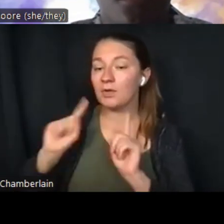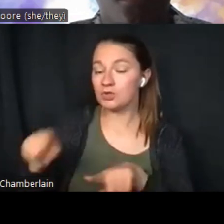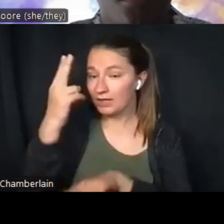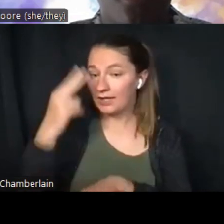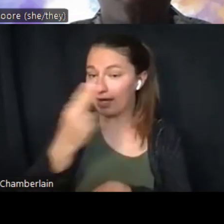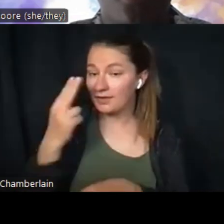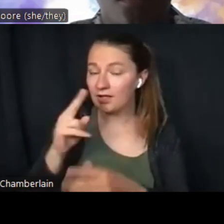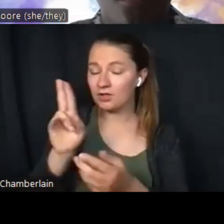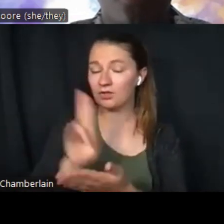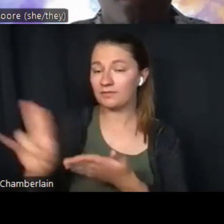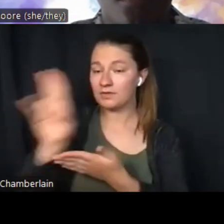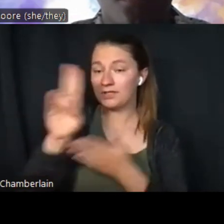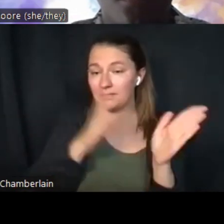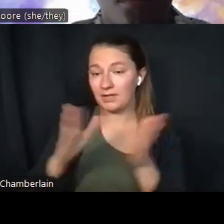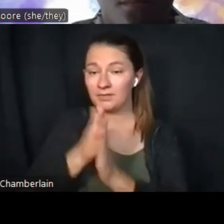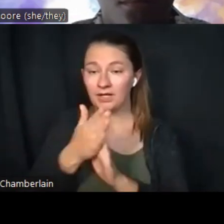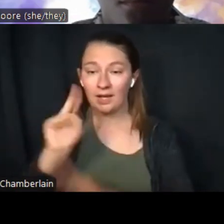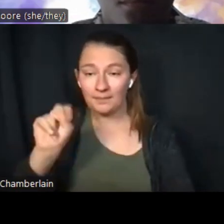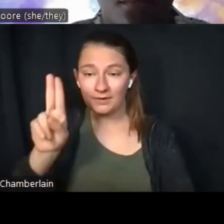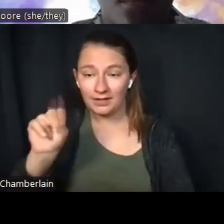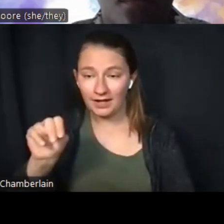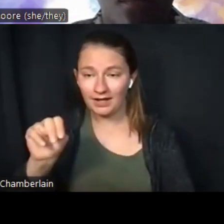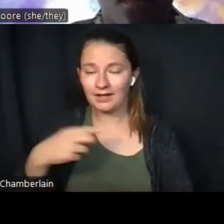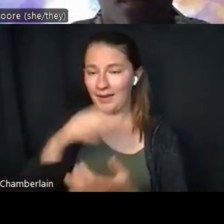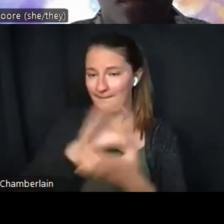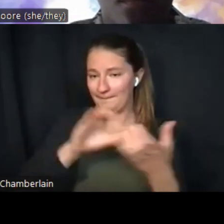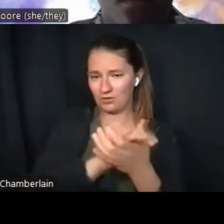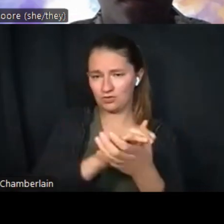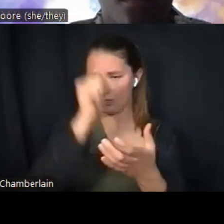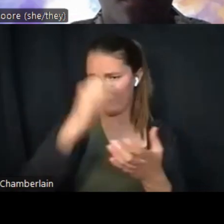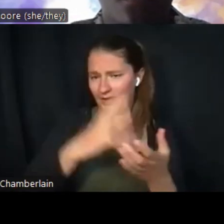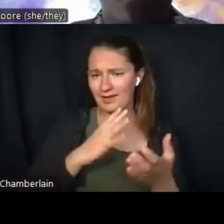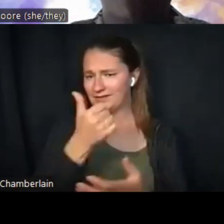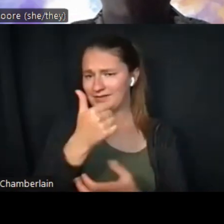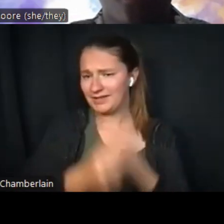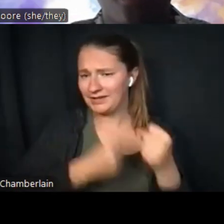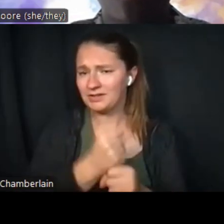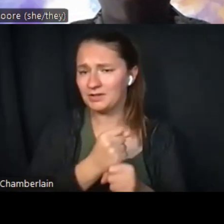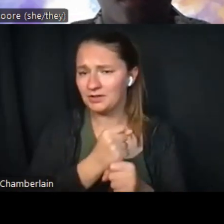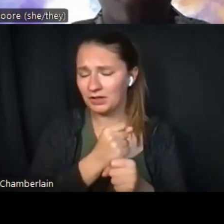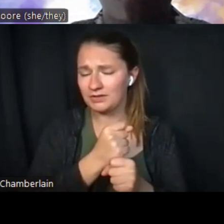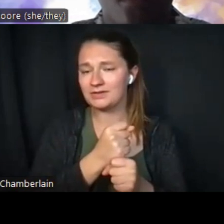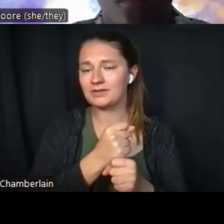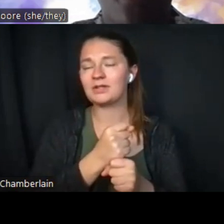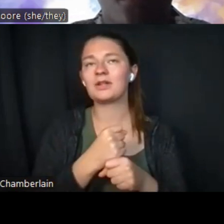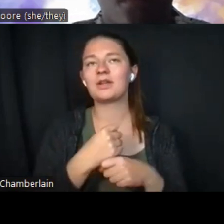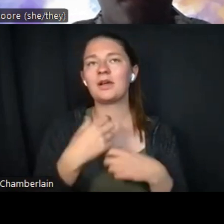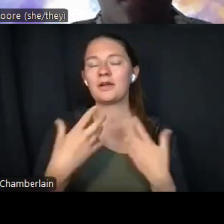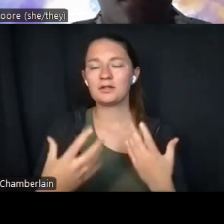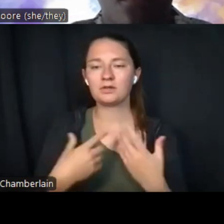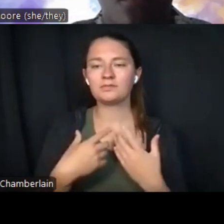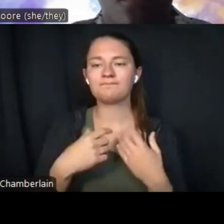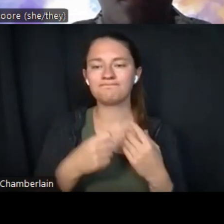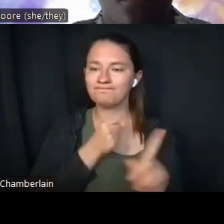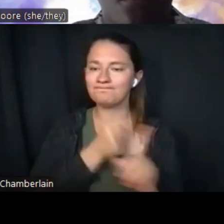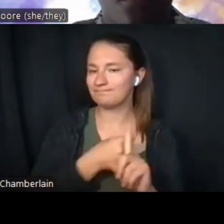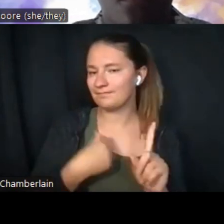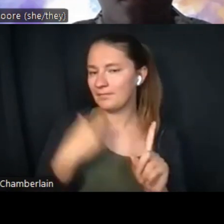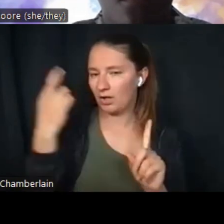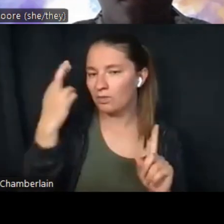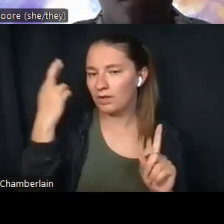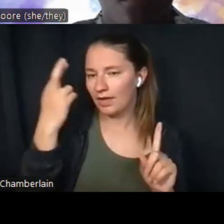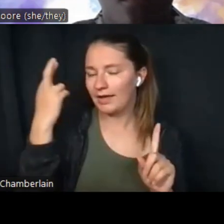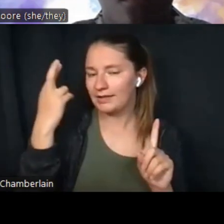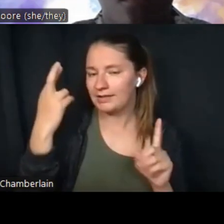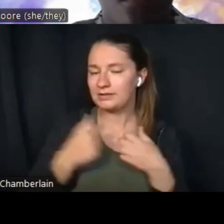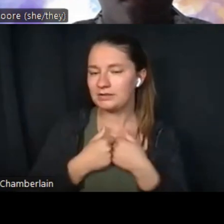was married to a man for 10 years almost. And I realized when I was coming